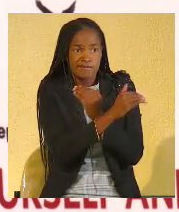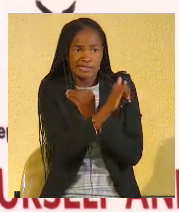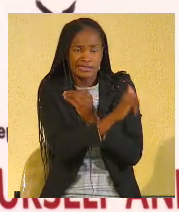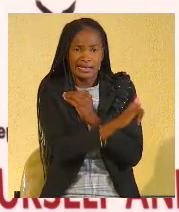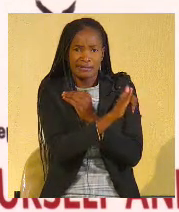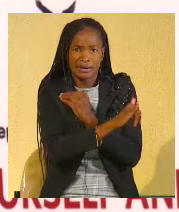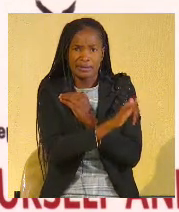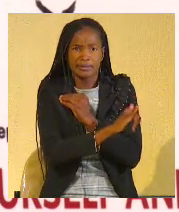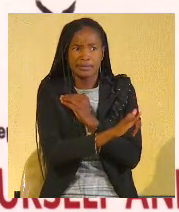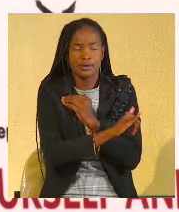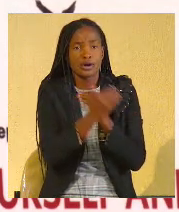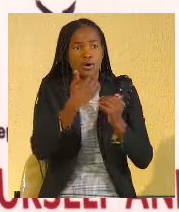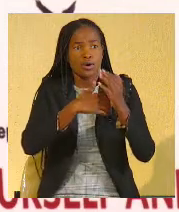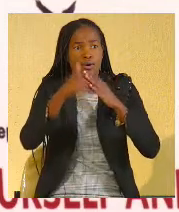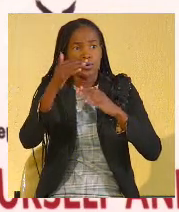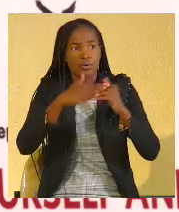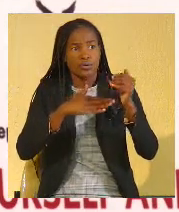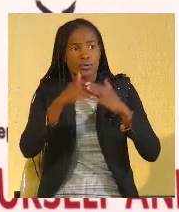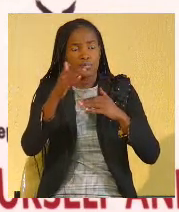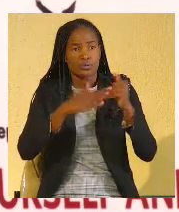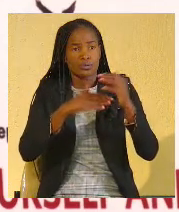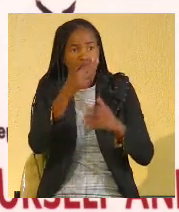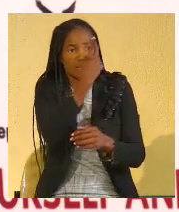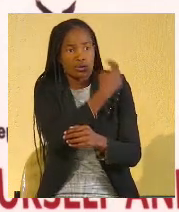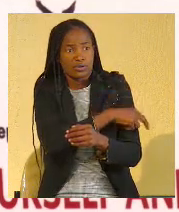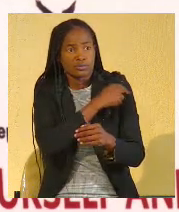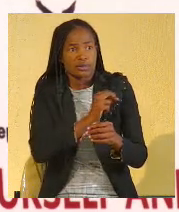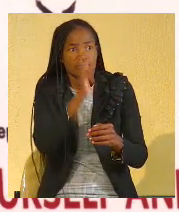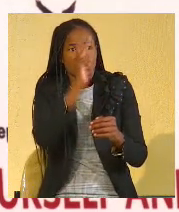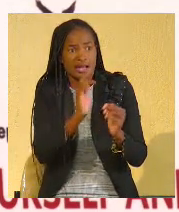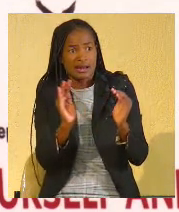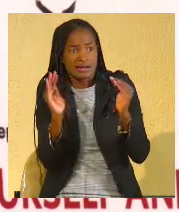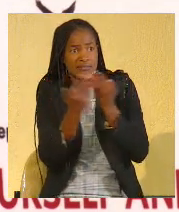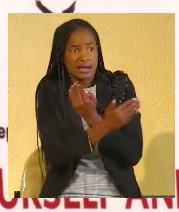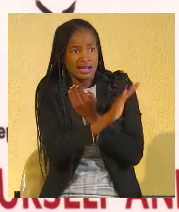the construction of this facility has been completed and is ready.